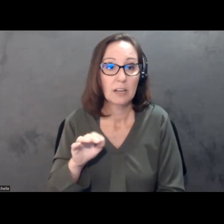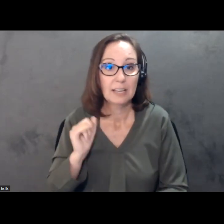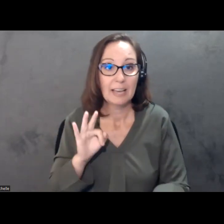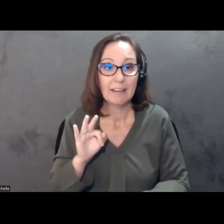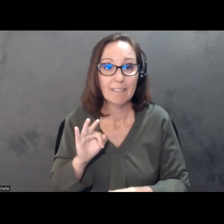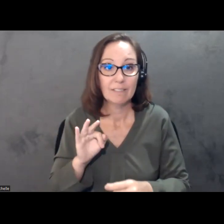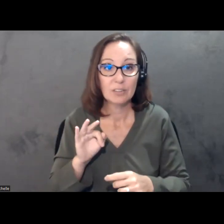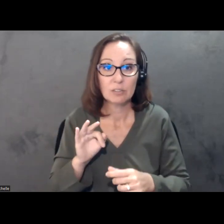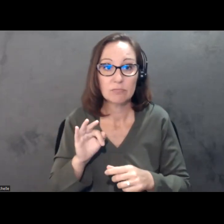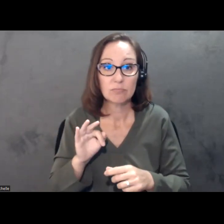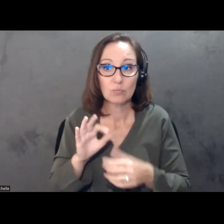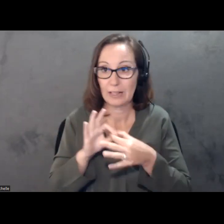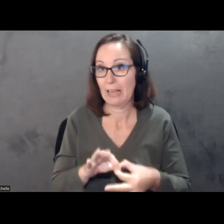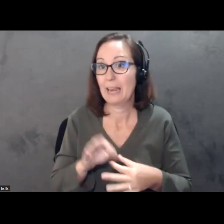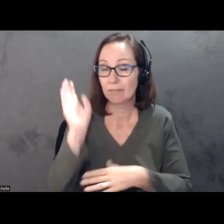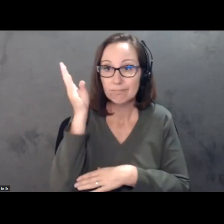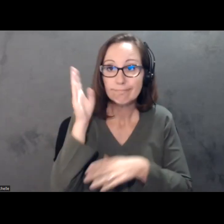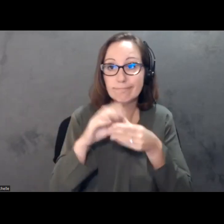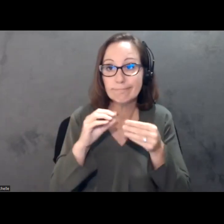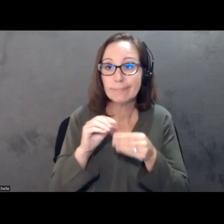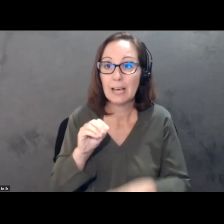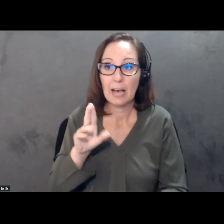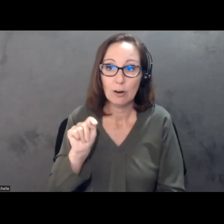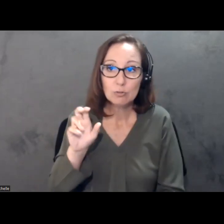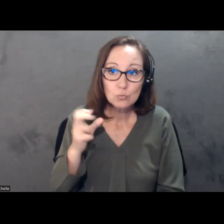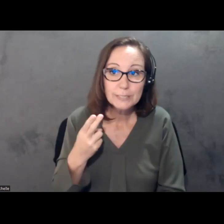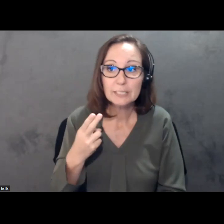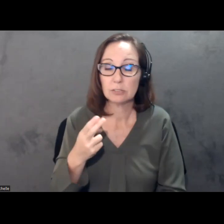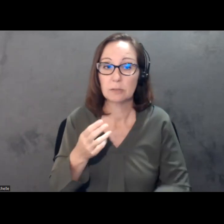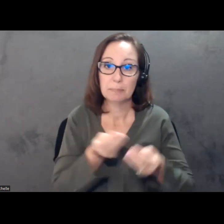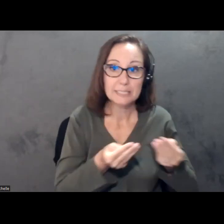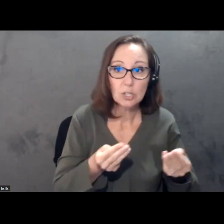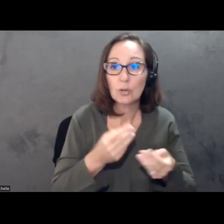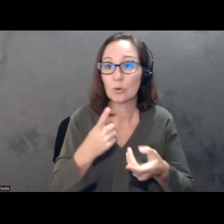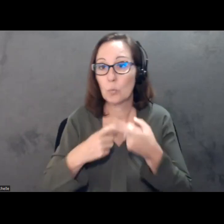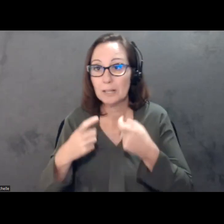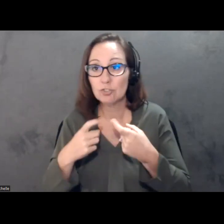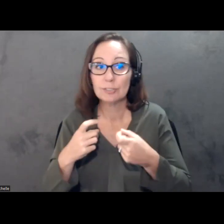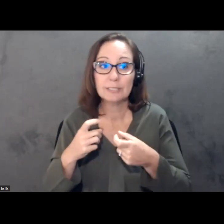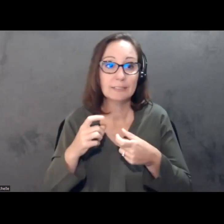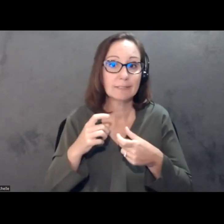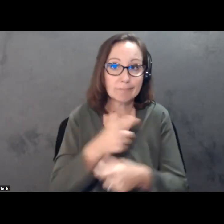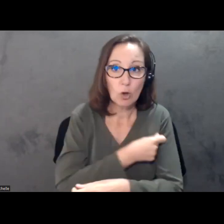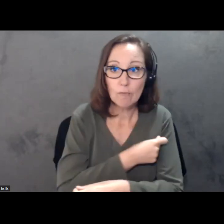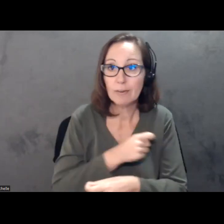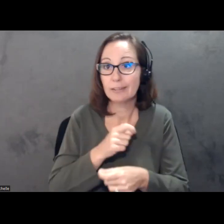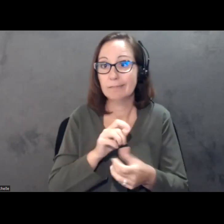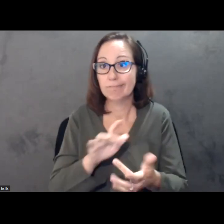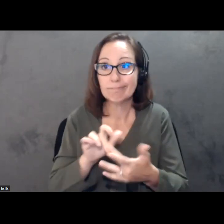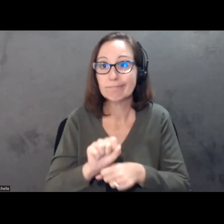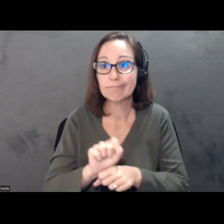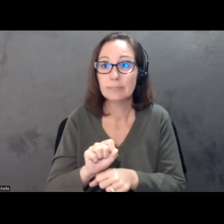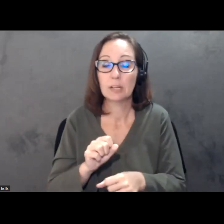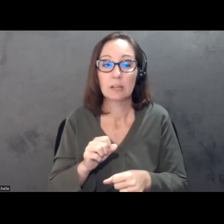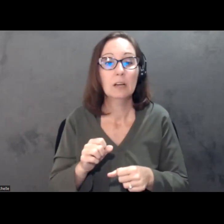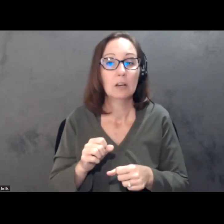the outreach materials that we've discussed today or any outreach questions. You can raise your hand, or you can feel free to drop your question